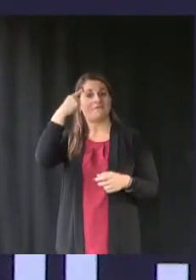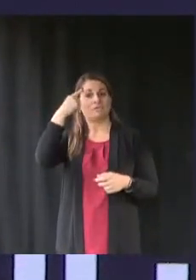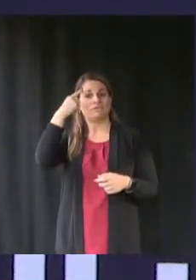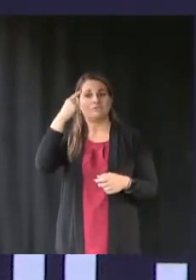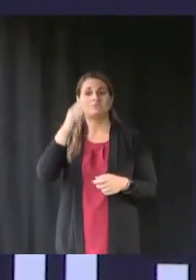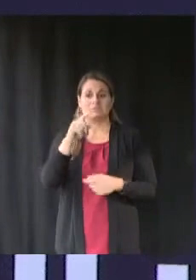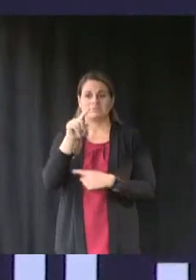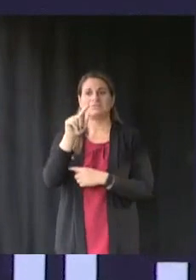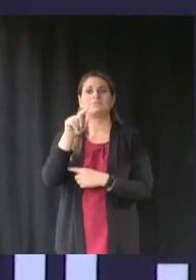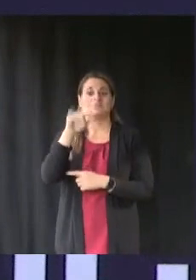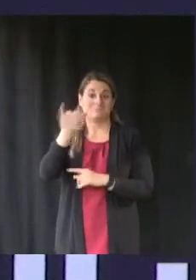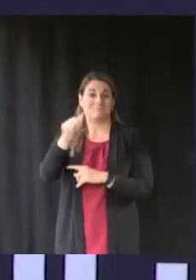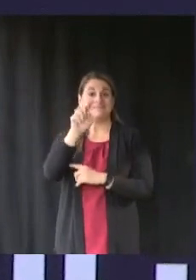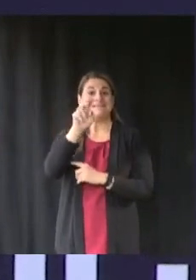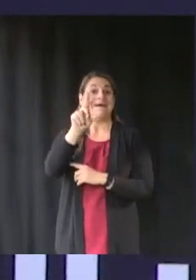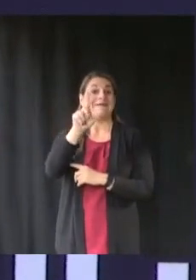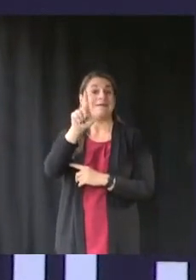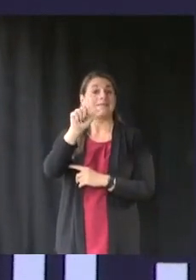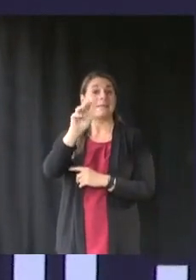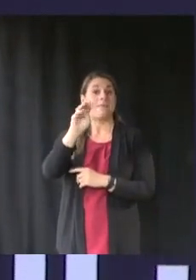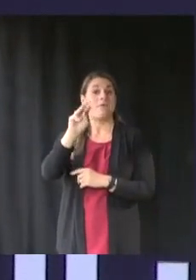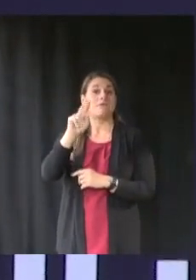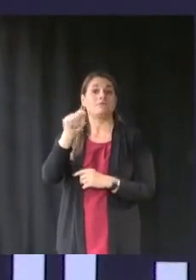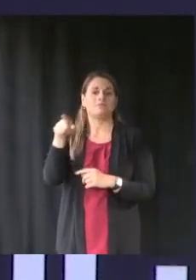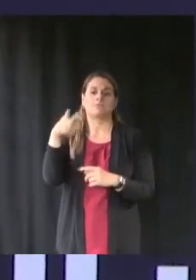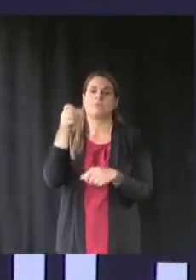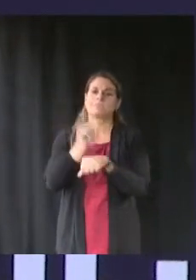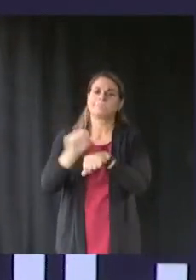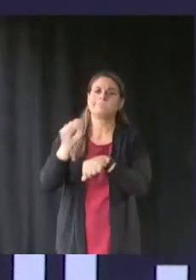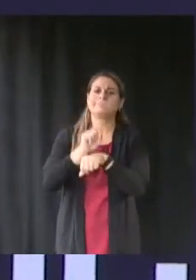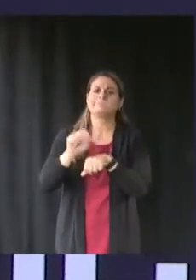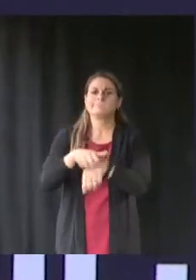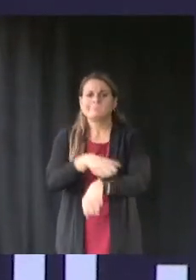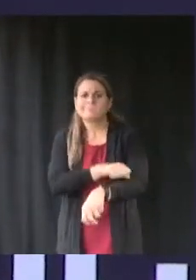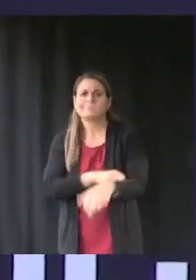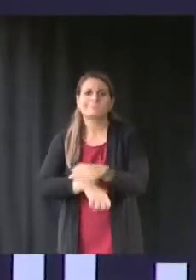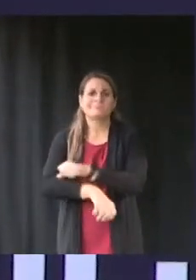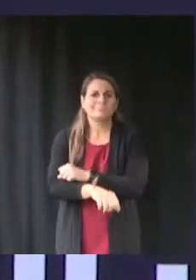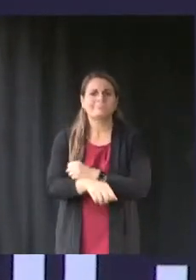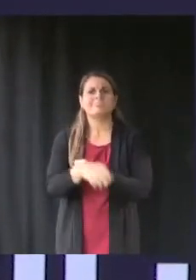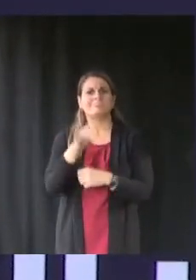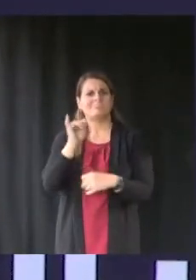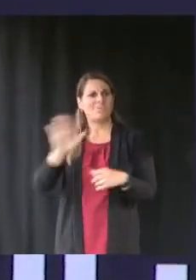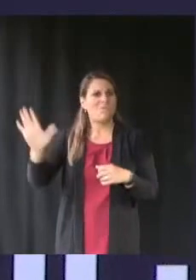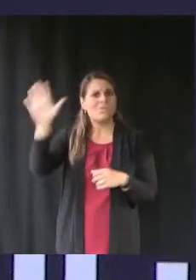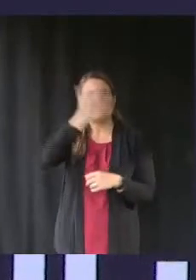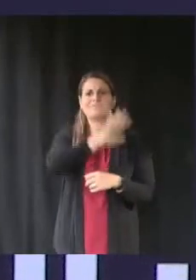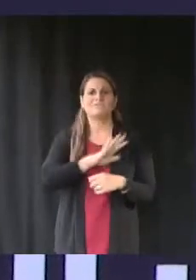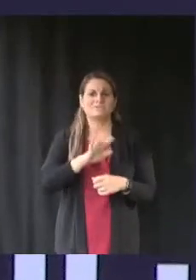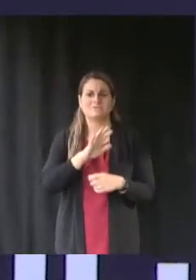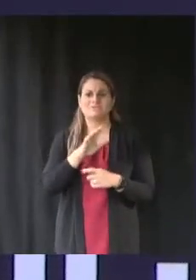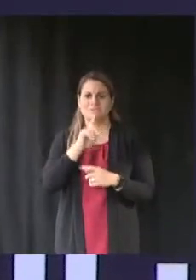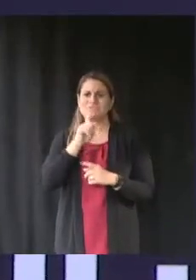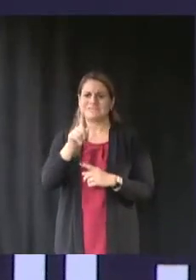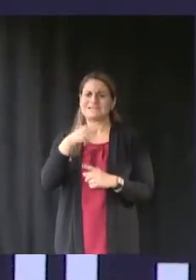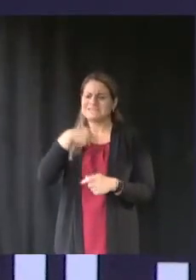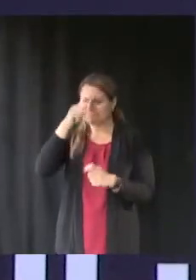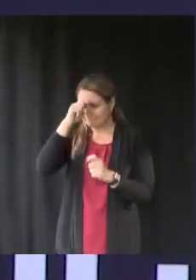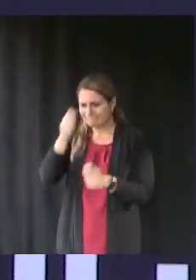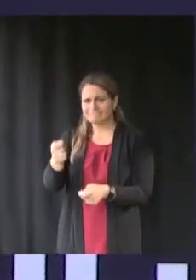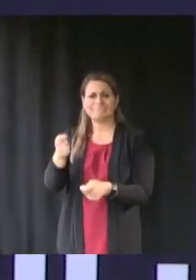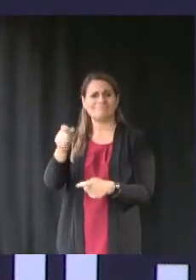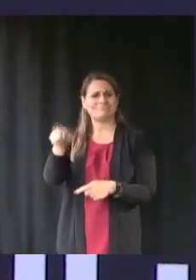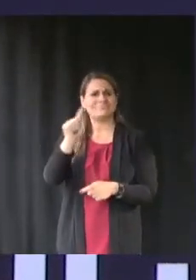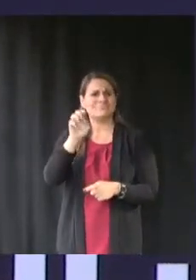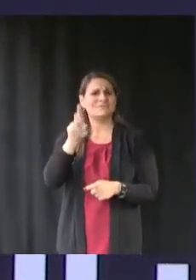tough time, as the country has, but Ned Lamont deserves great credit for all you've done for the country. So thank you, Governor, very, very much for